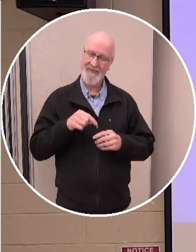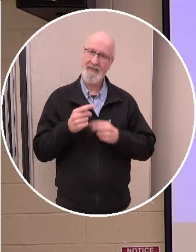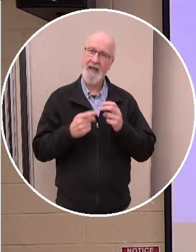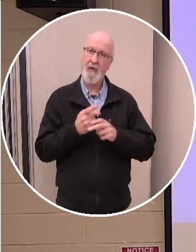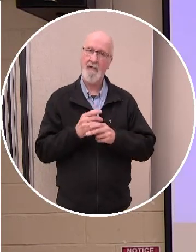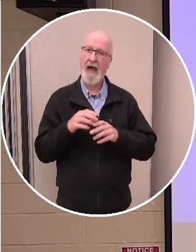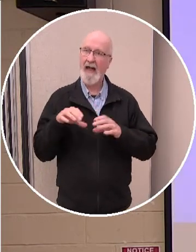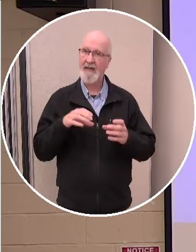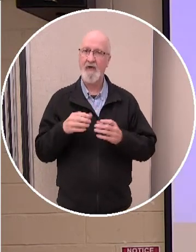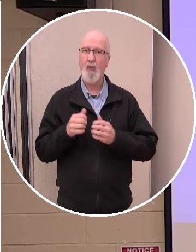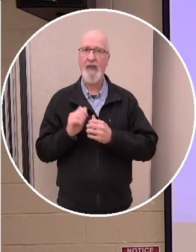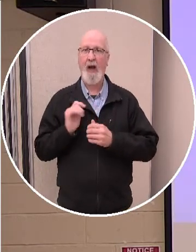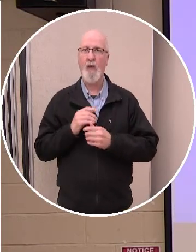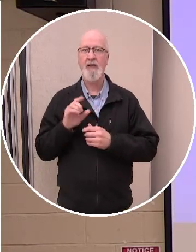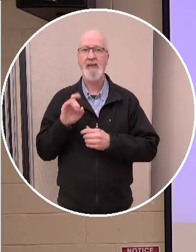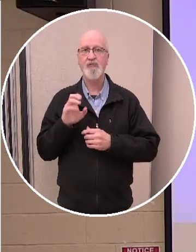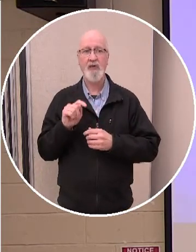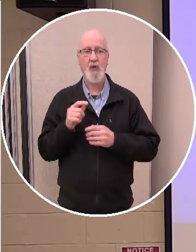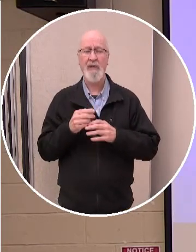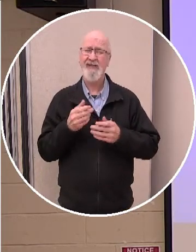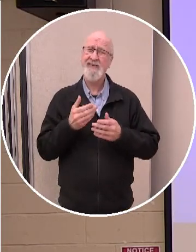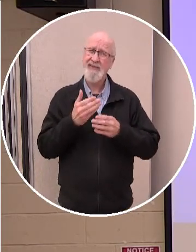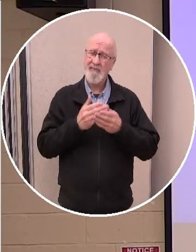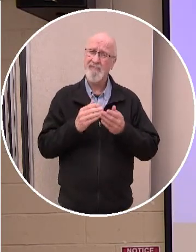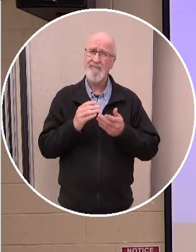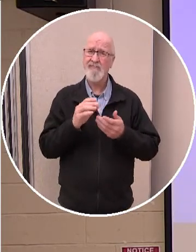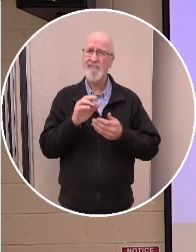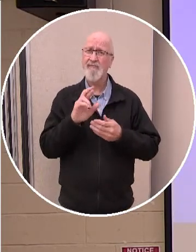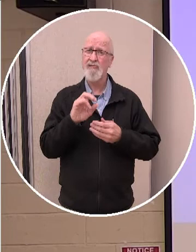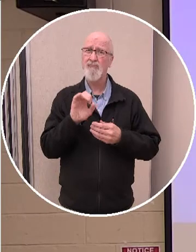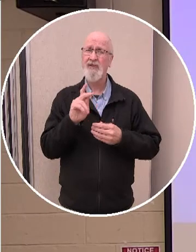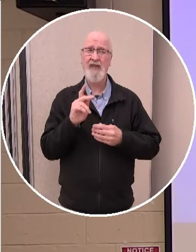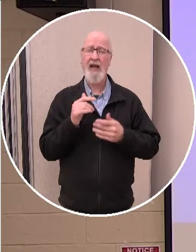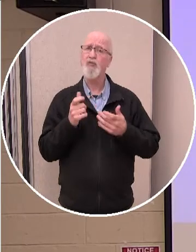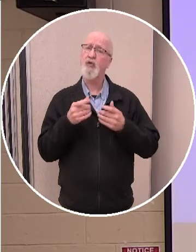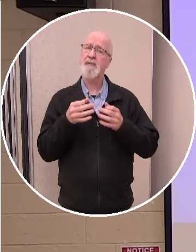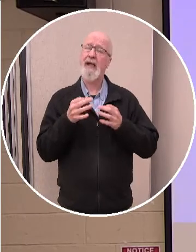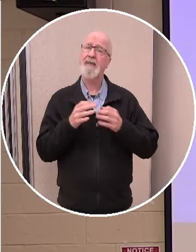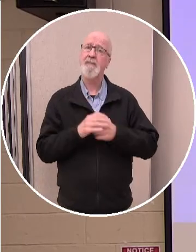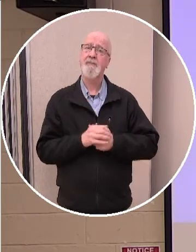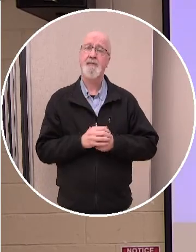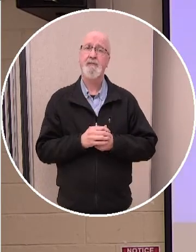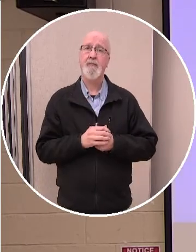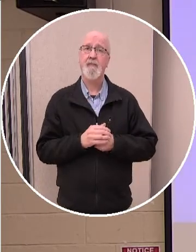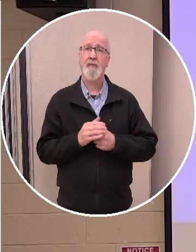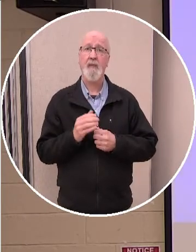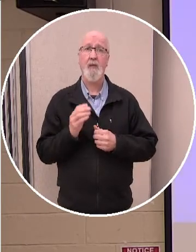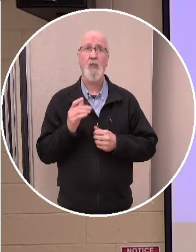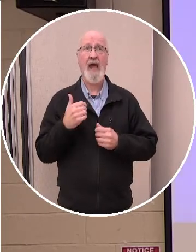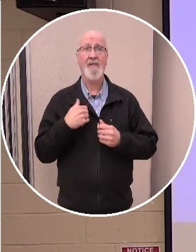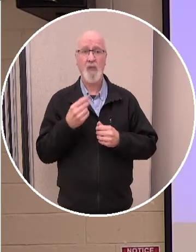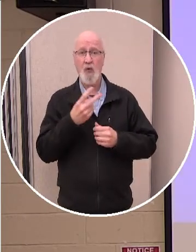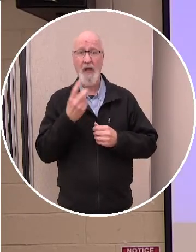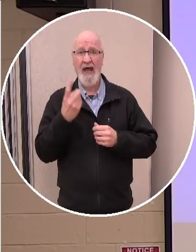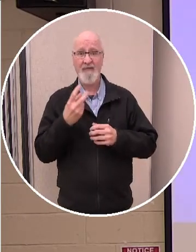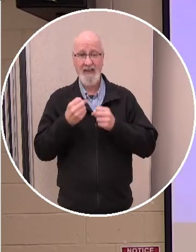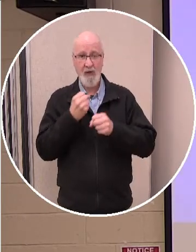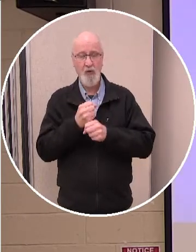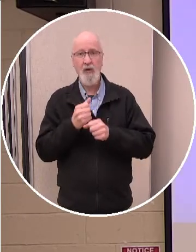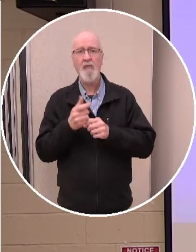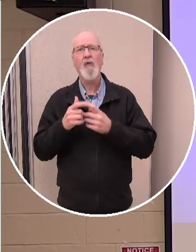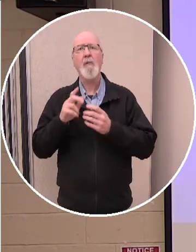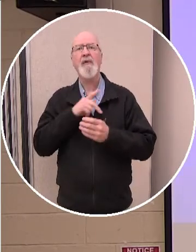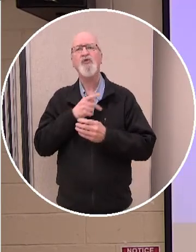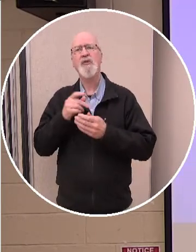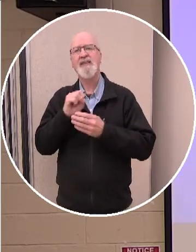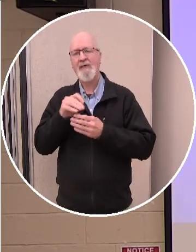district. So that there are high-level risks. We've come out, and I'm explaining the relationship. So we've come out of 2.5 years of study by our professional